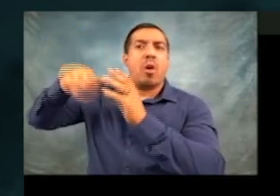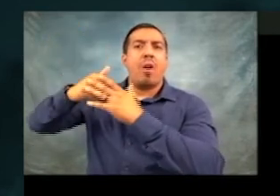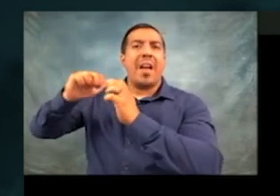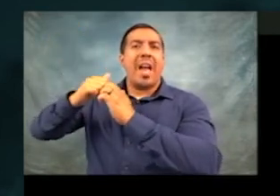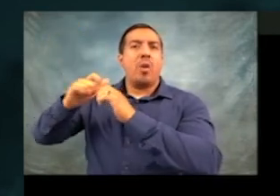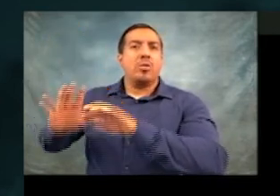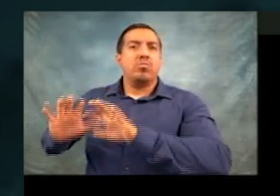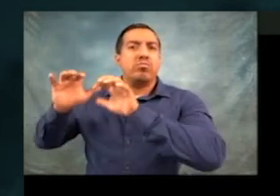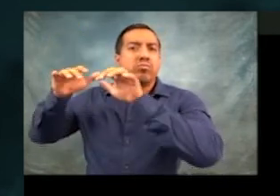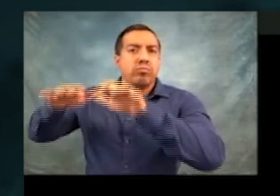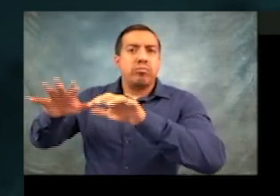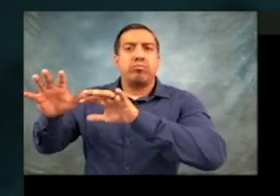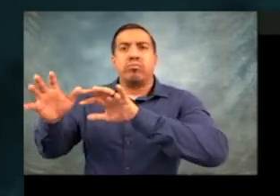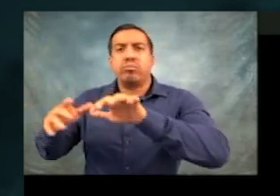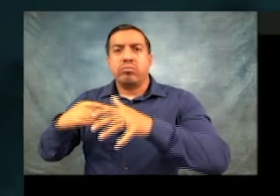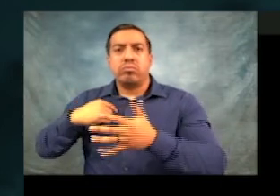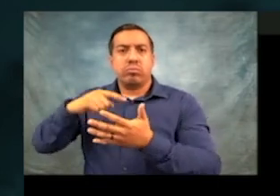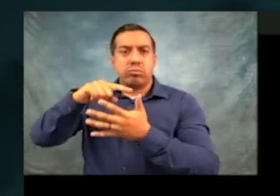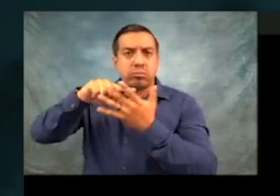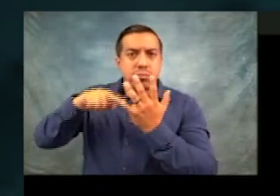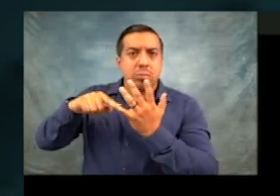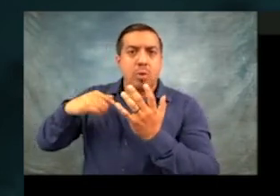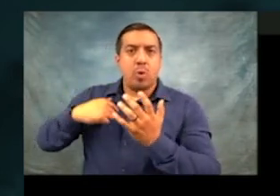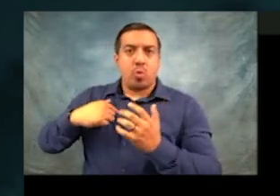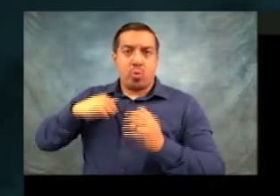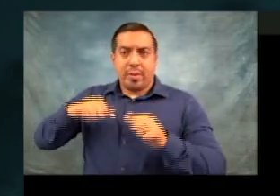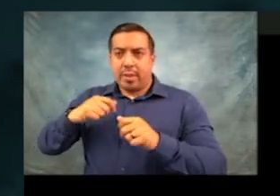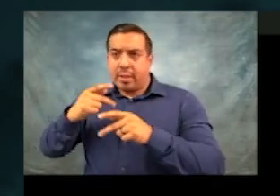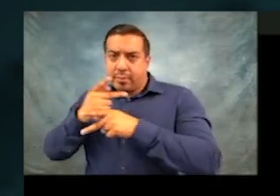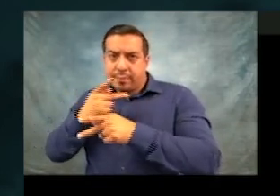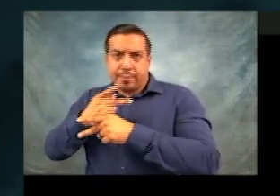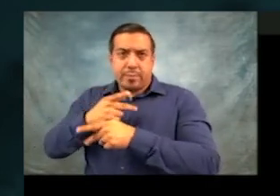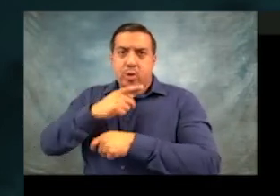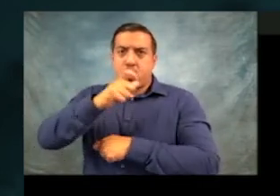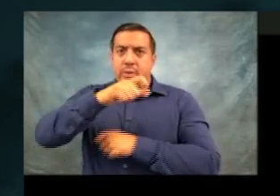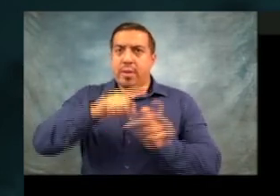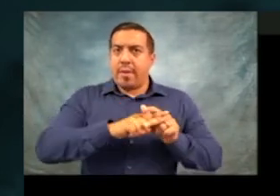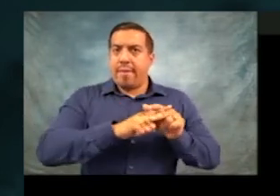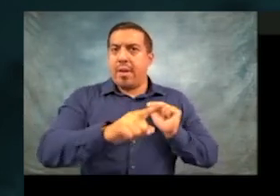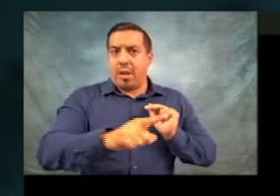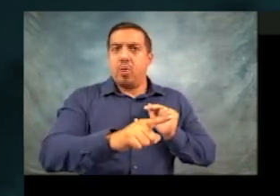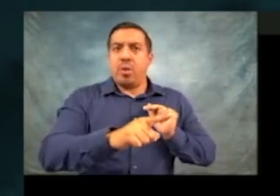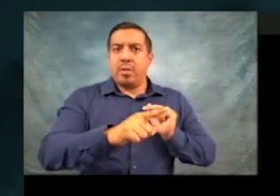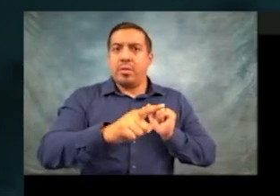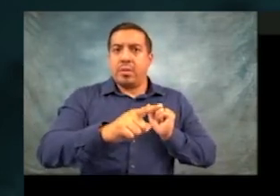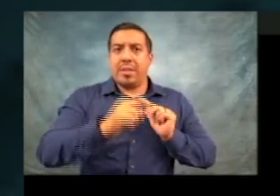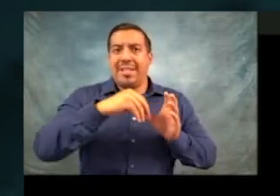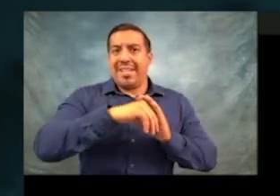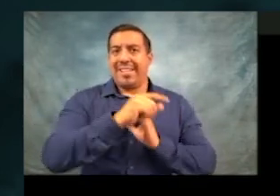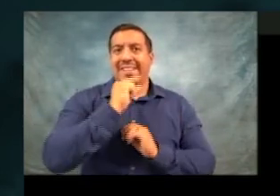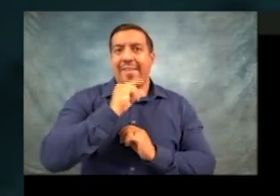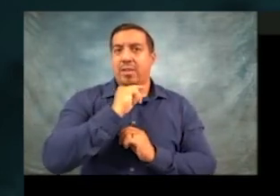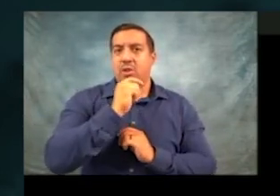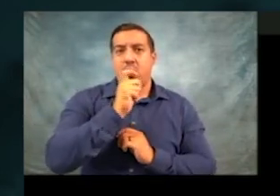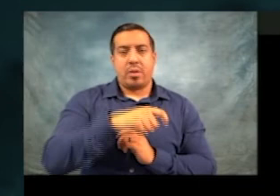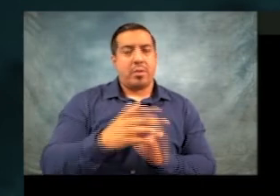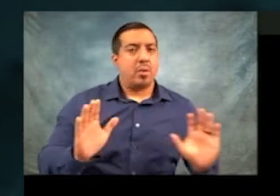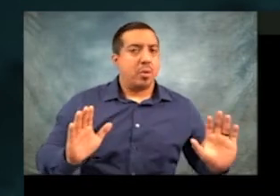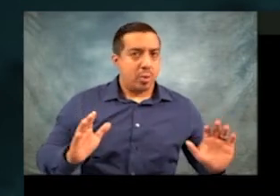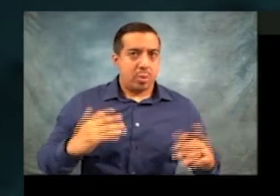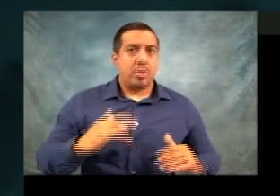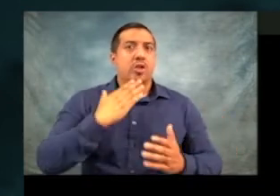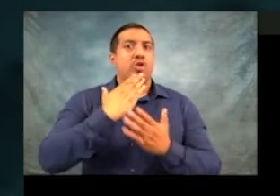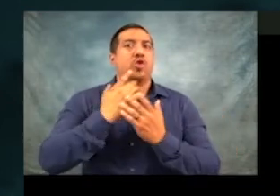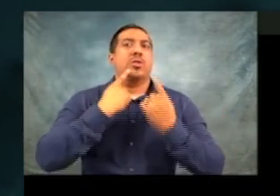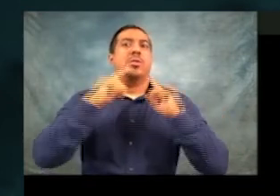surges, we were able to mitigate that unnecessary evacuation for Houston Galveston. So a great, great,